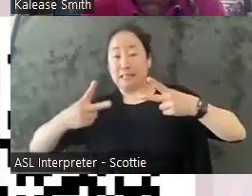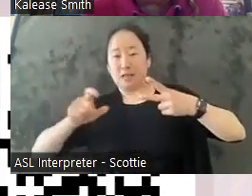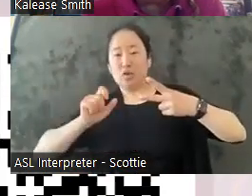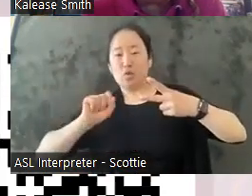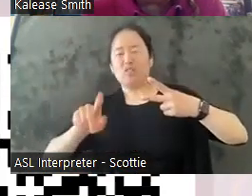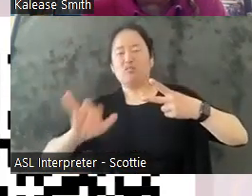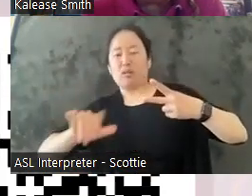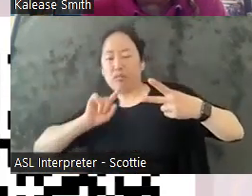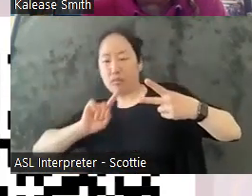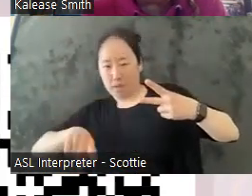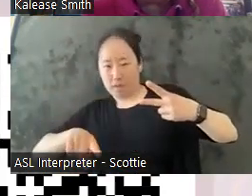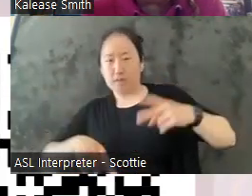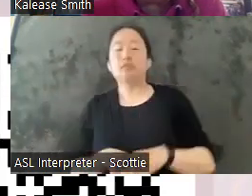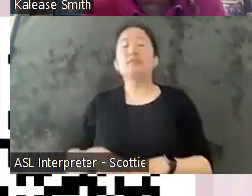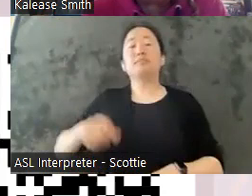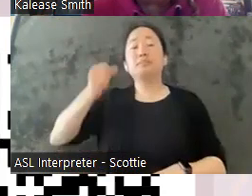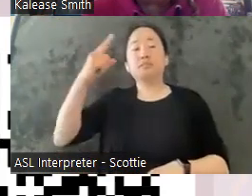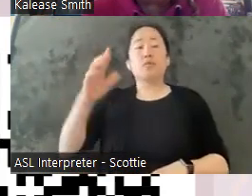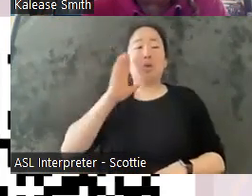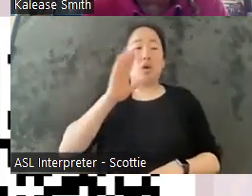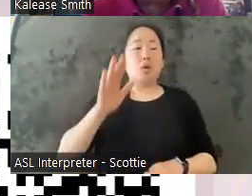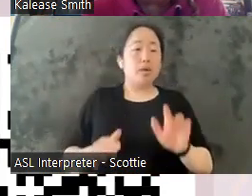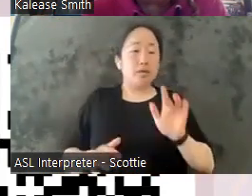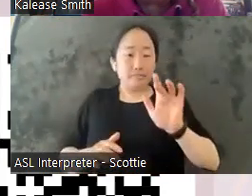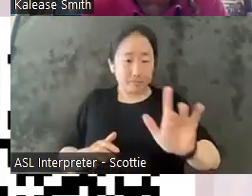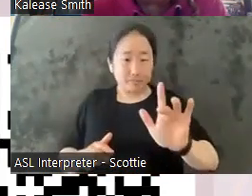screen and show that word cloud now.